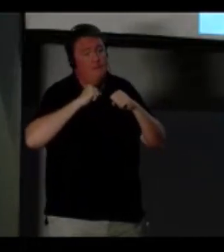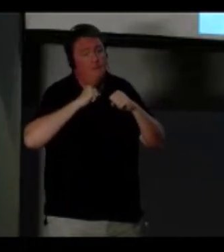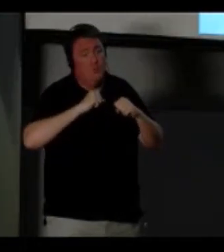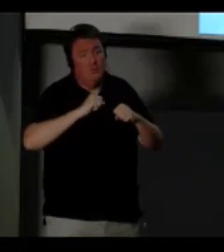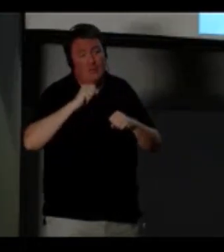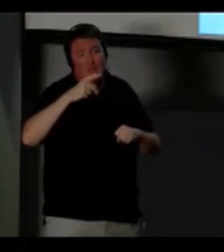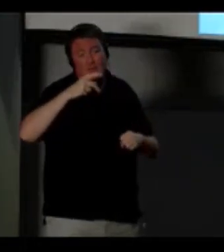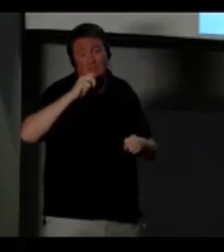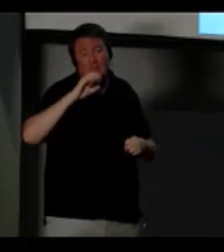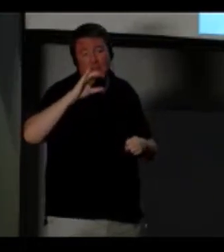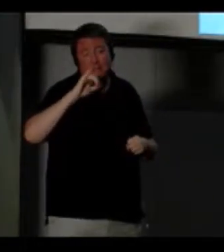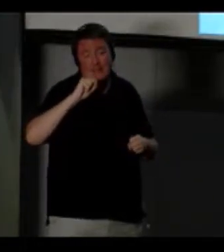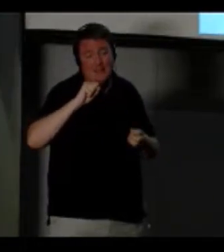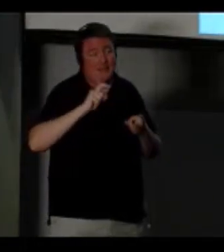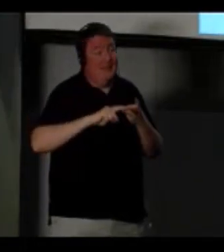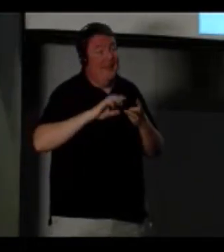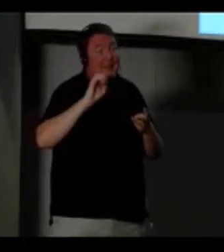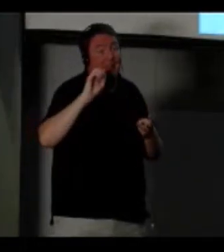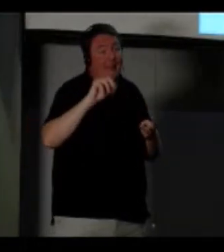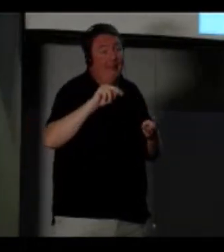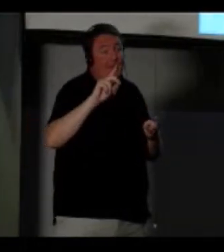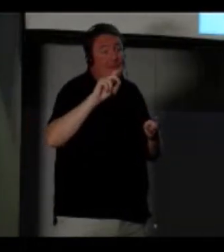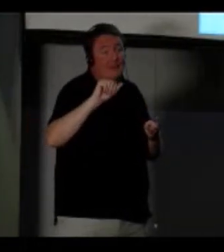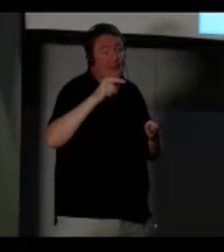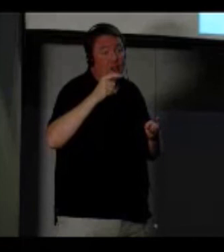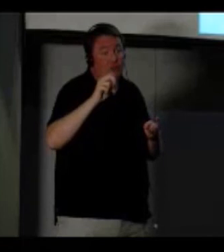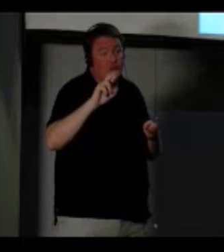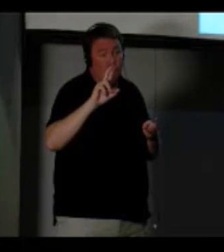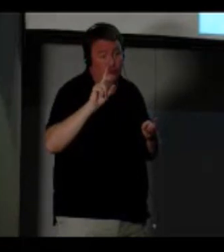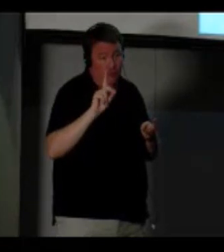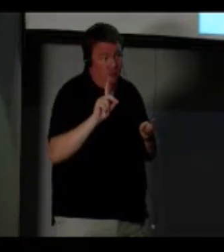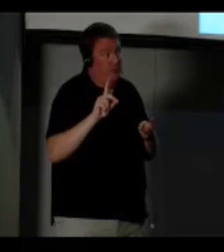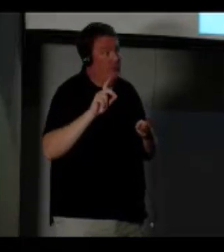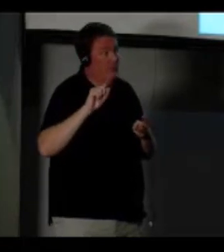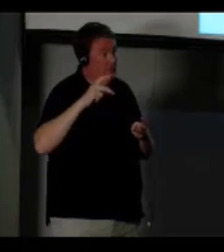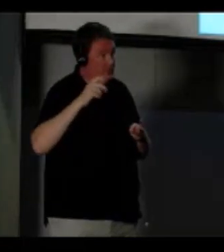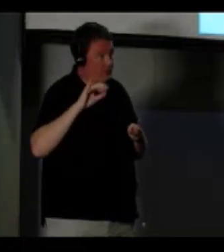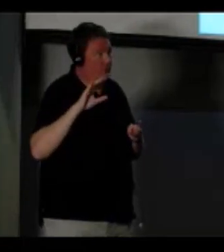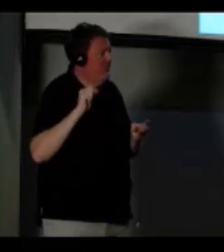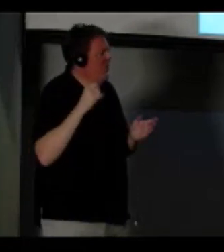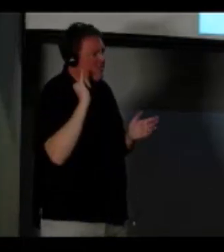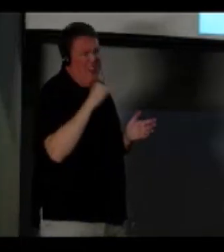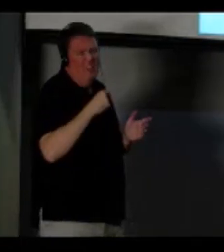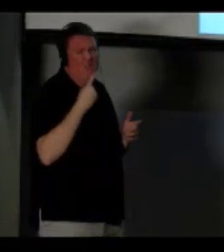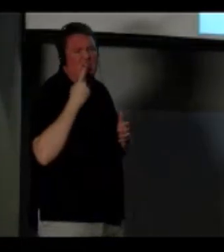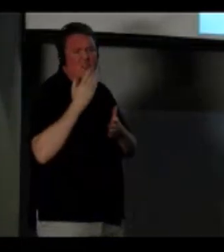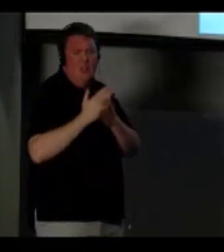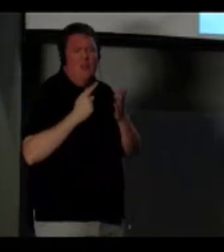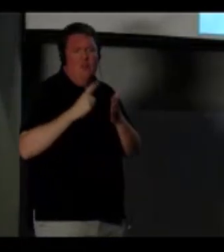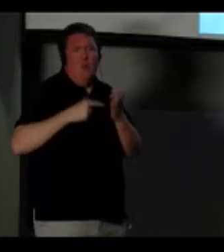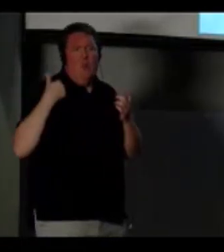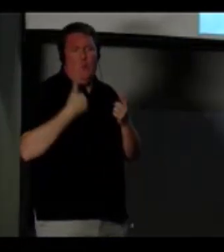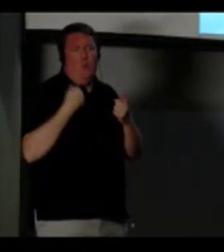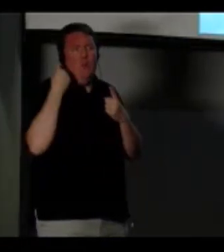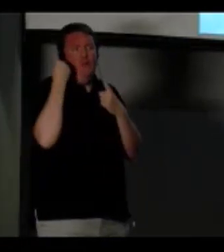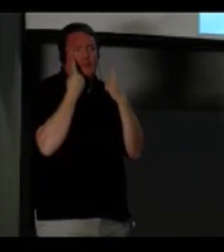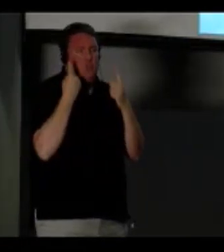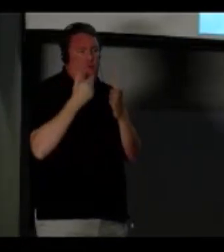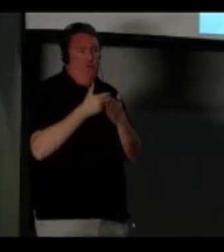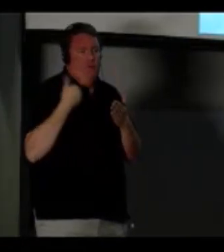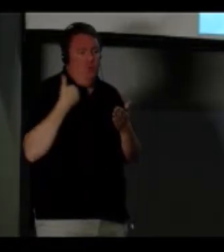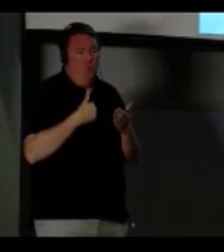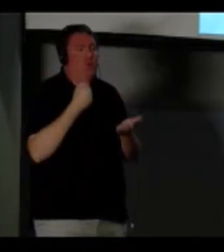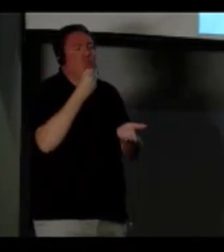species, endangered species, those sorts of things. So these are considerations that a museum will look at before